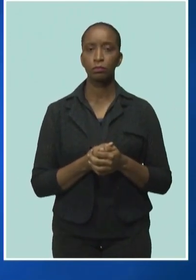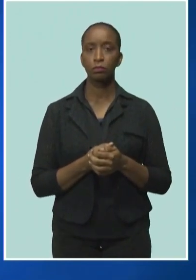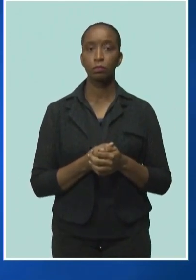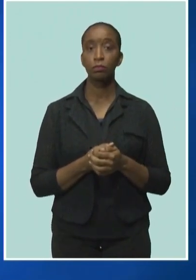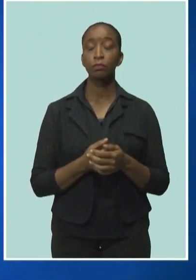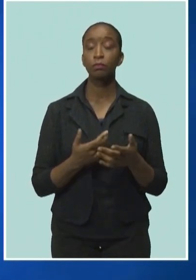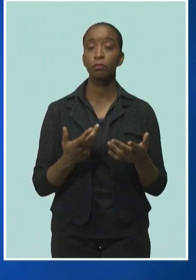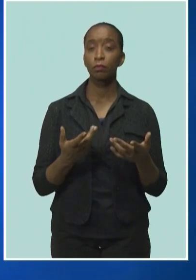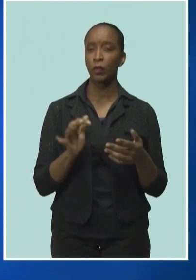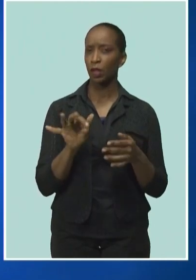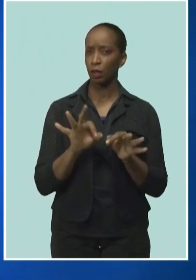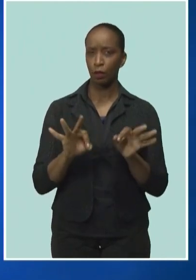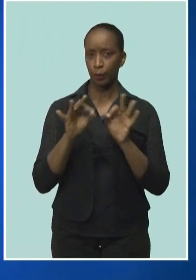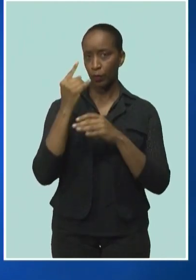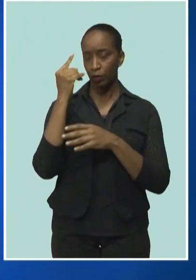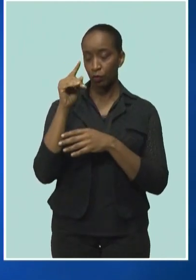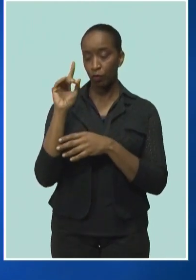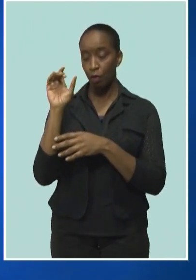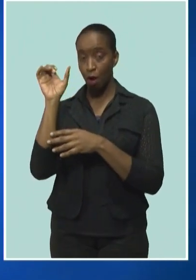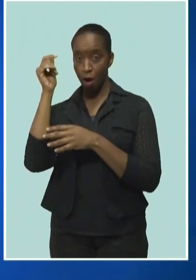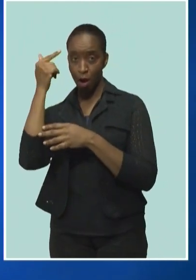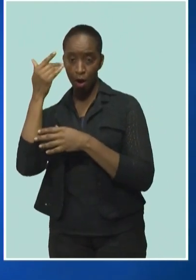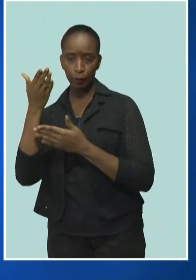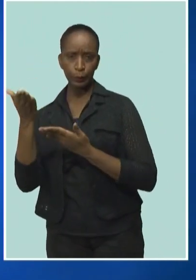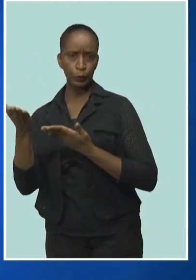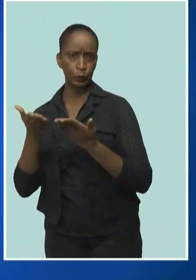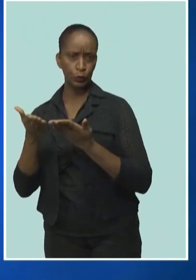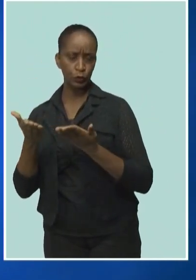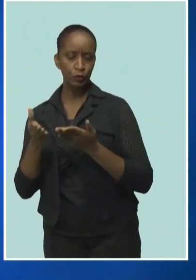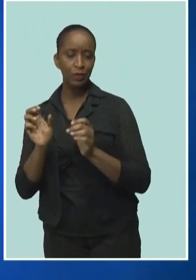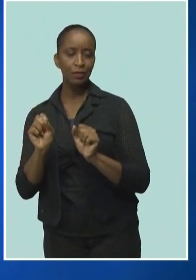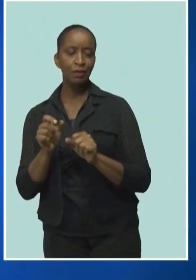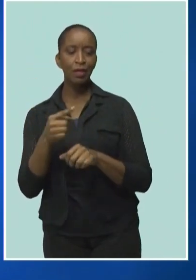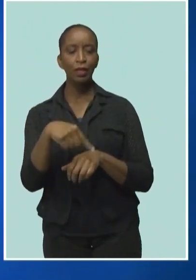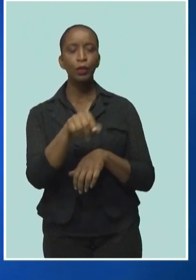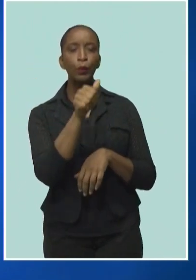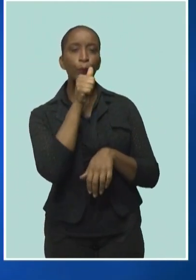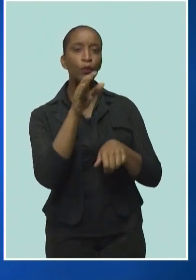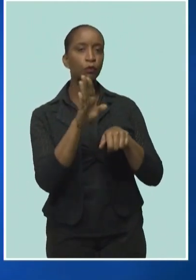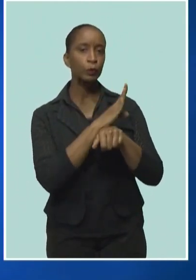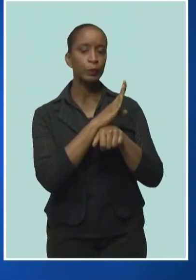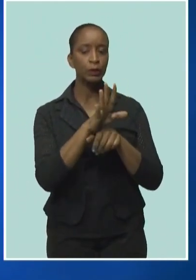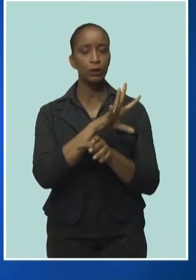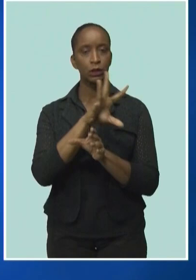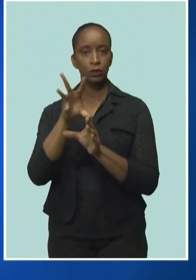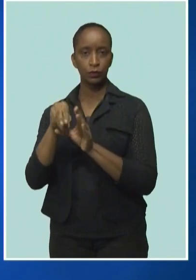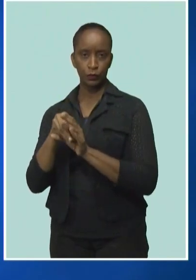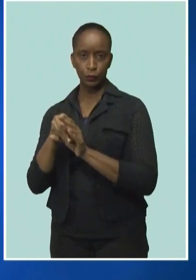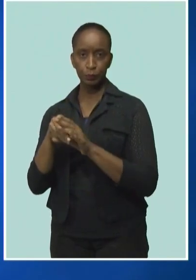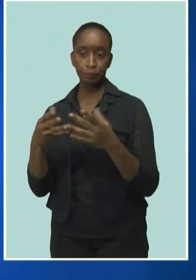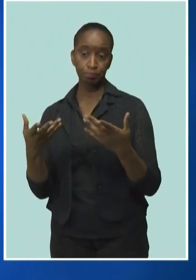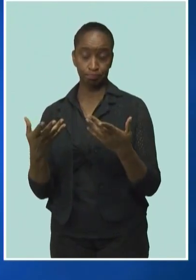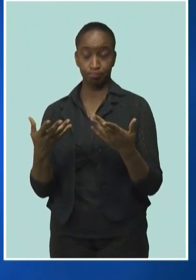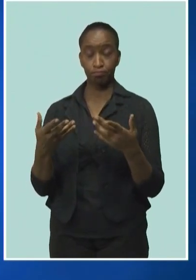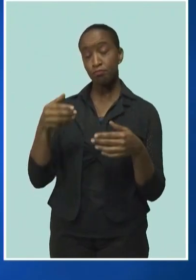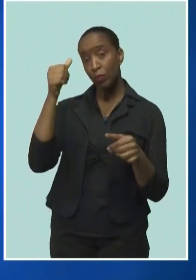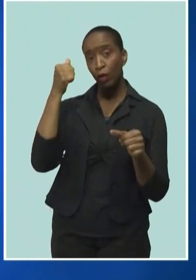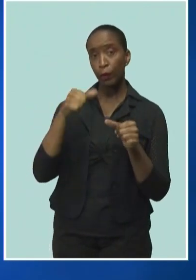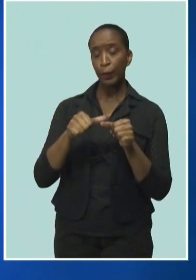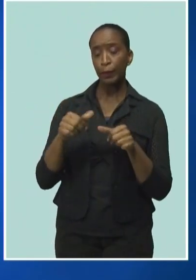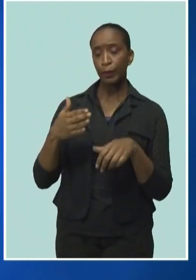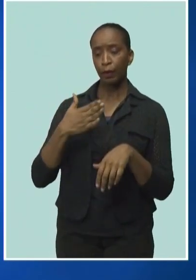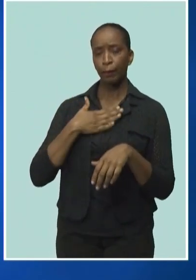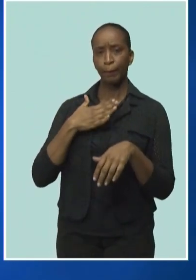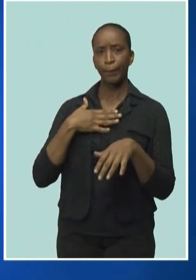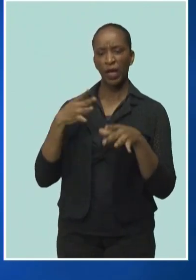private sector in the delivery of government services, because I also remember on that same occasion where I went to get my sticker,